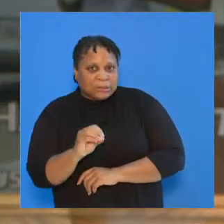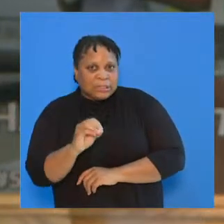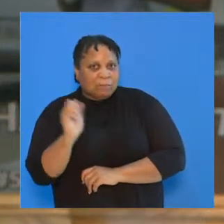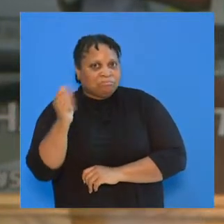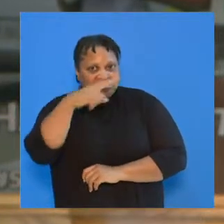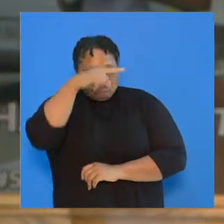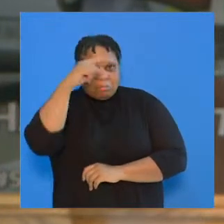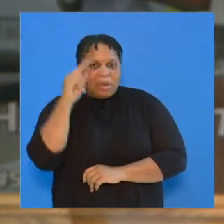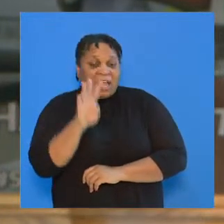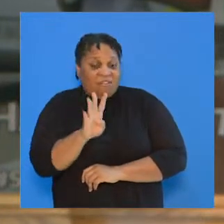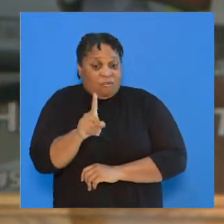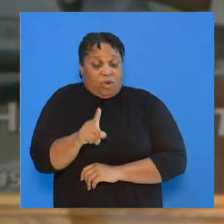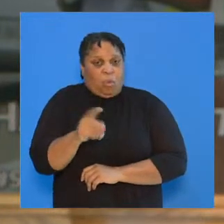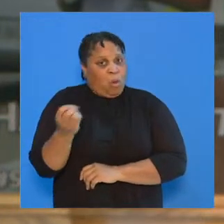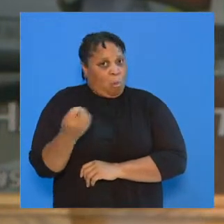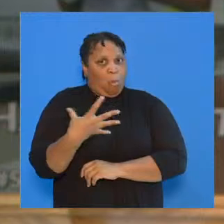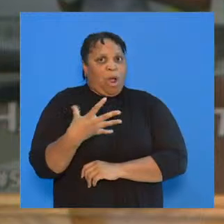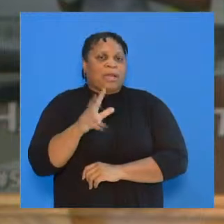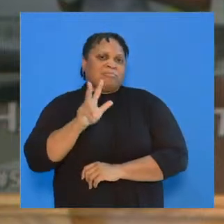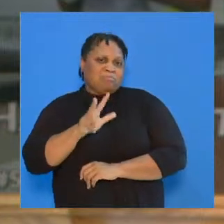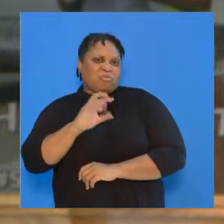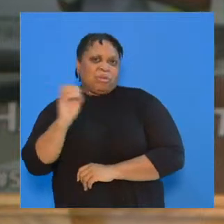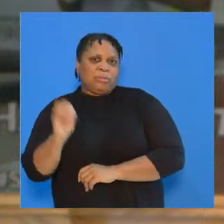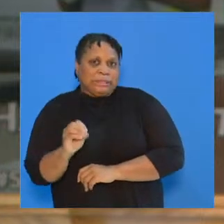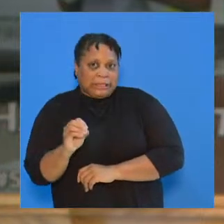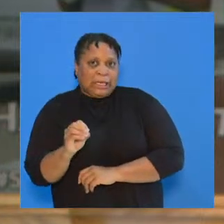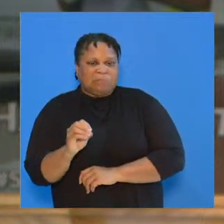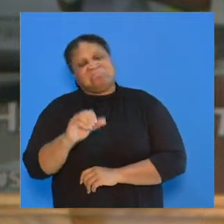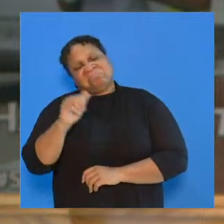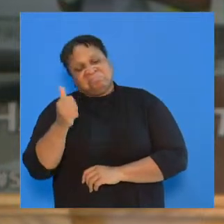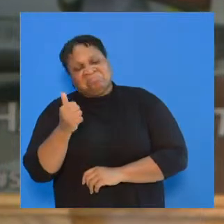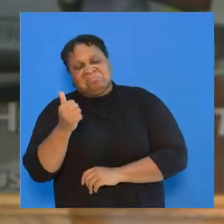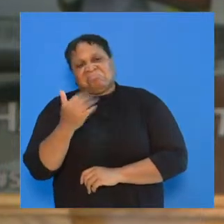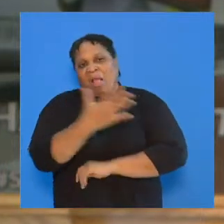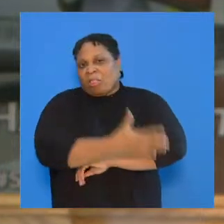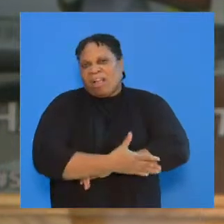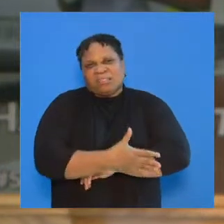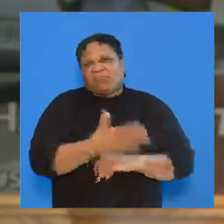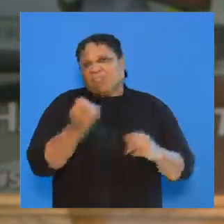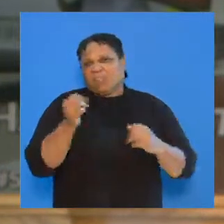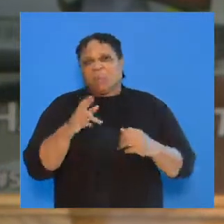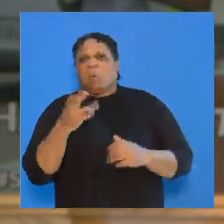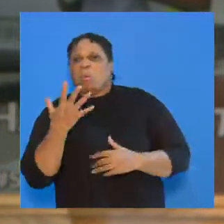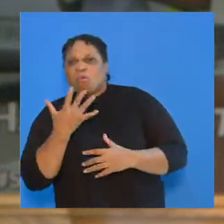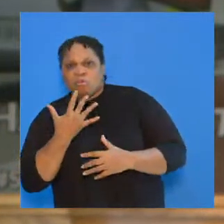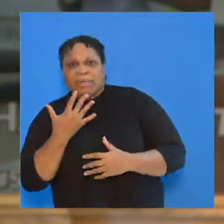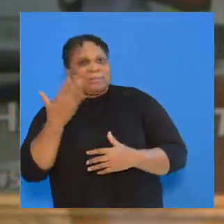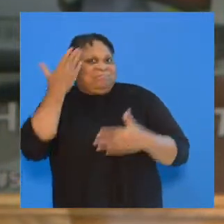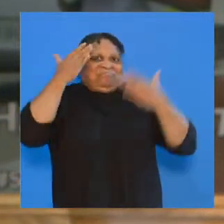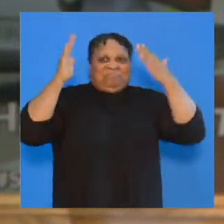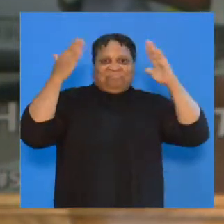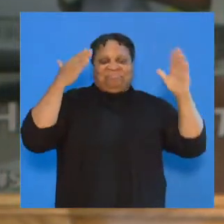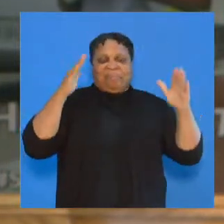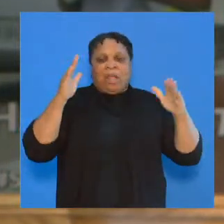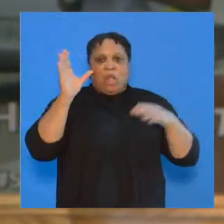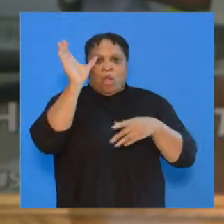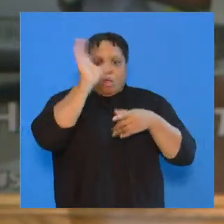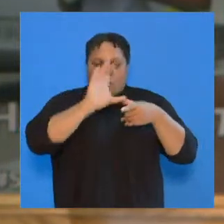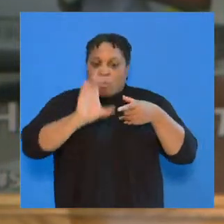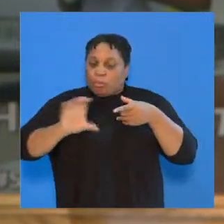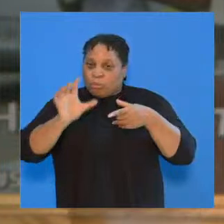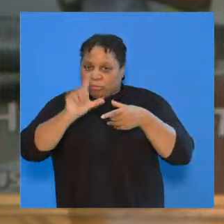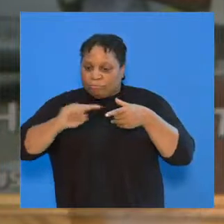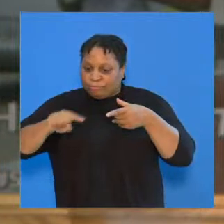black, 41% are white, and 3% are other or unknown. The source of all local cases is as